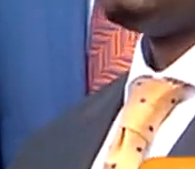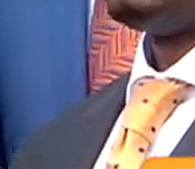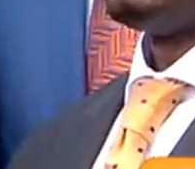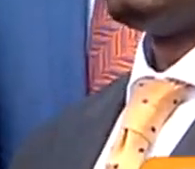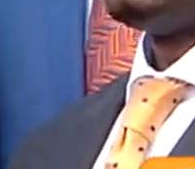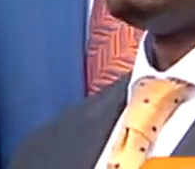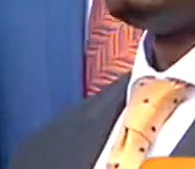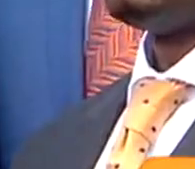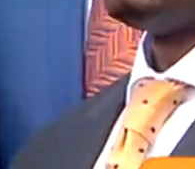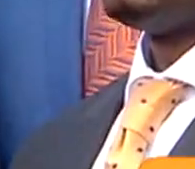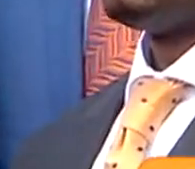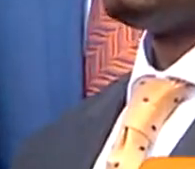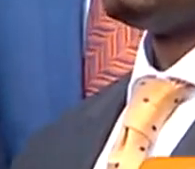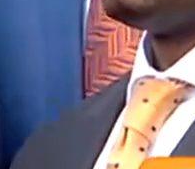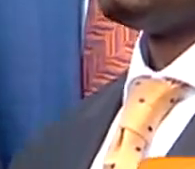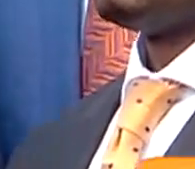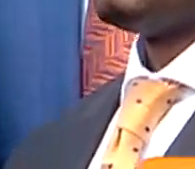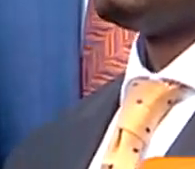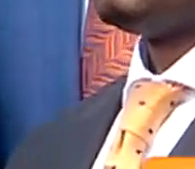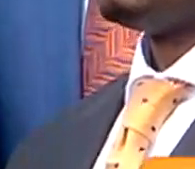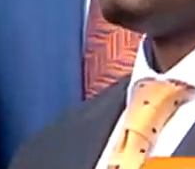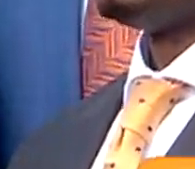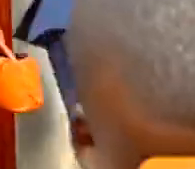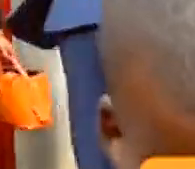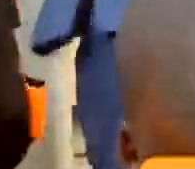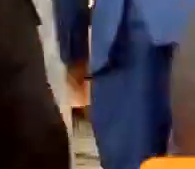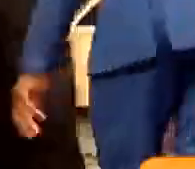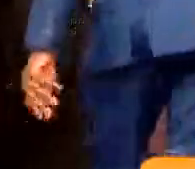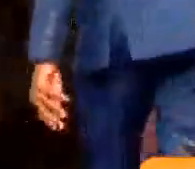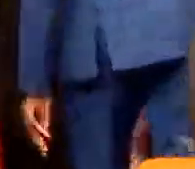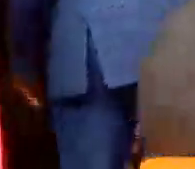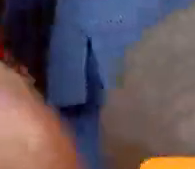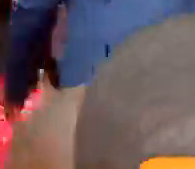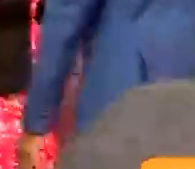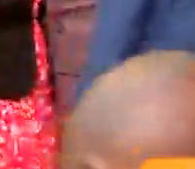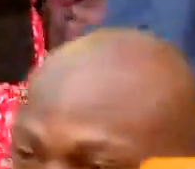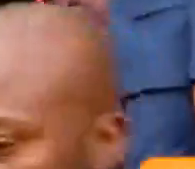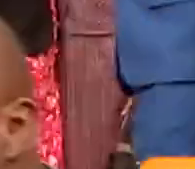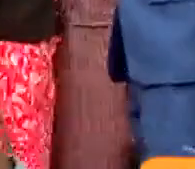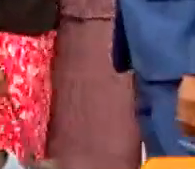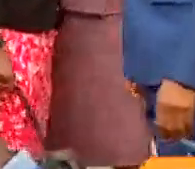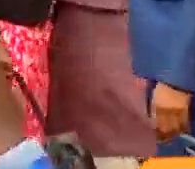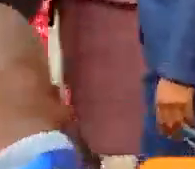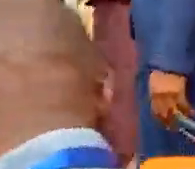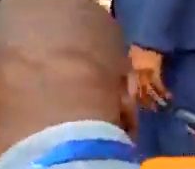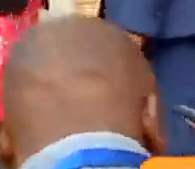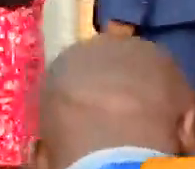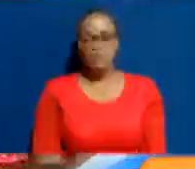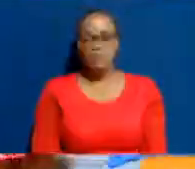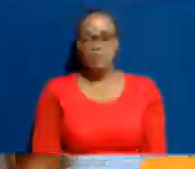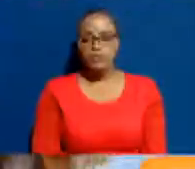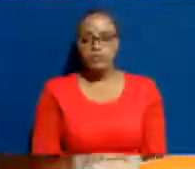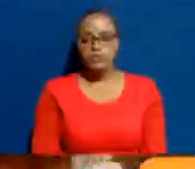Kenya unless it is the judiciary interpreting the law. In settling the debate, Wetangula claimed the Azimio coalition